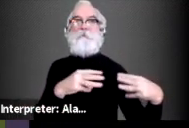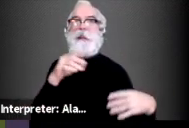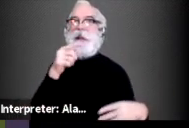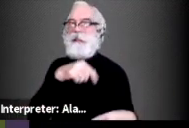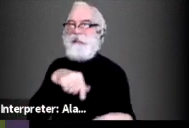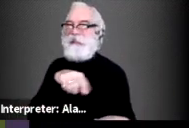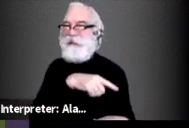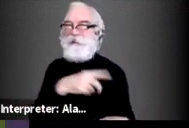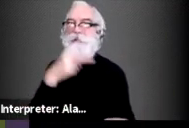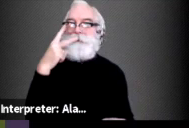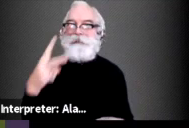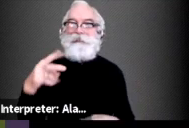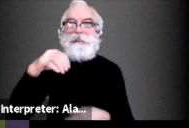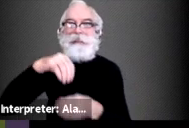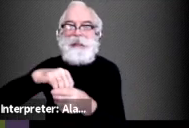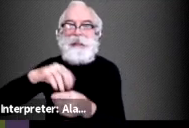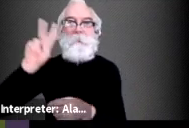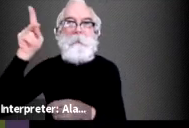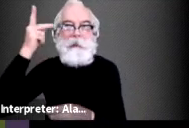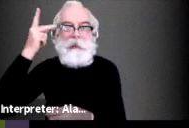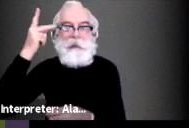political cartoons.